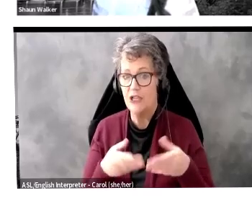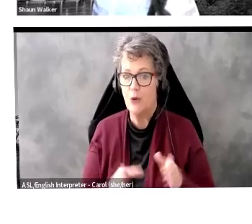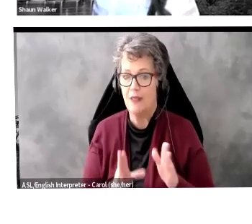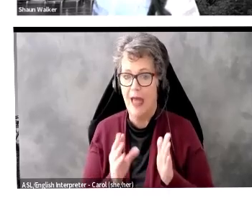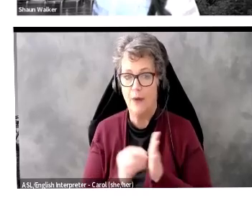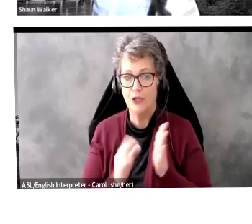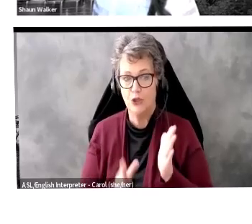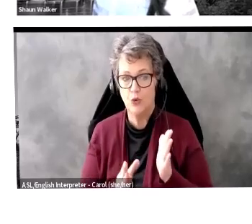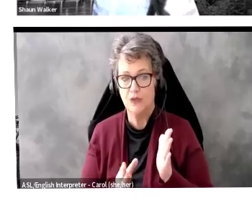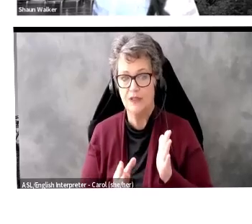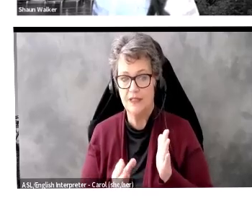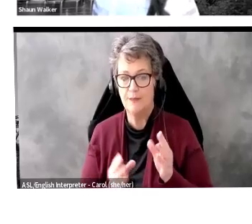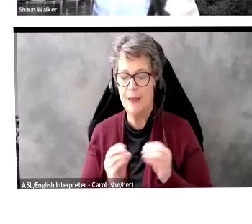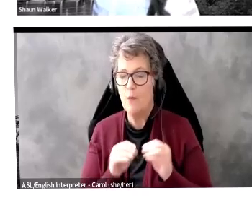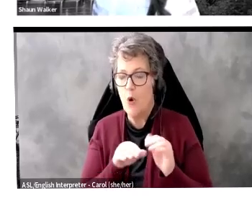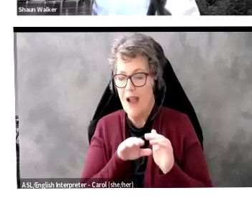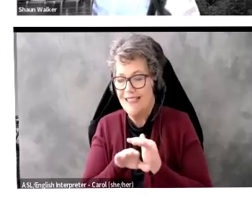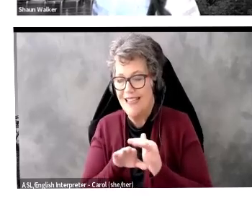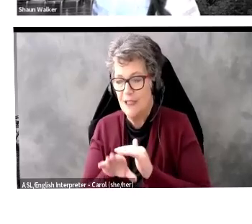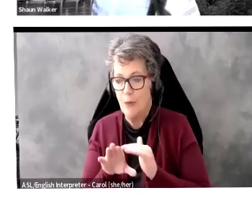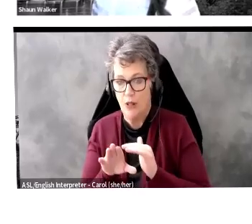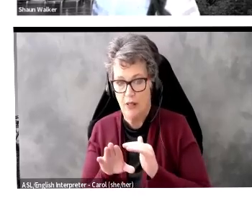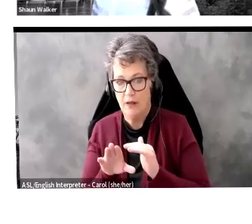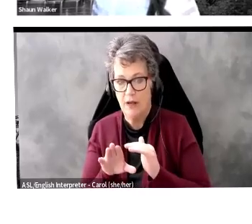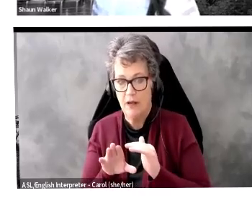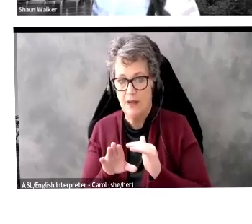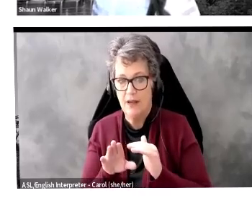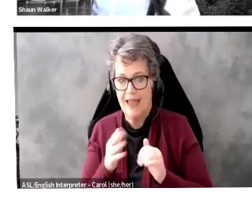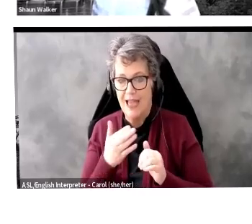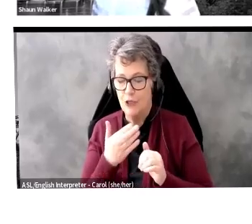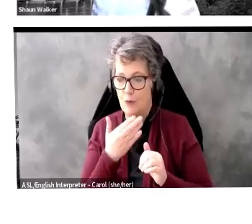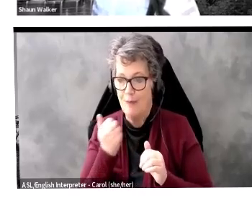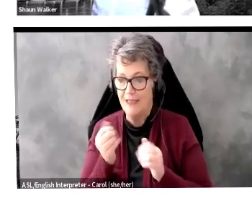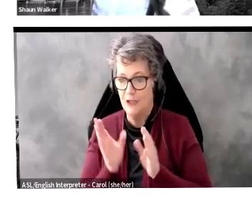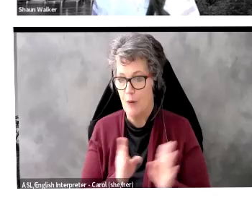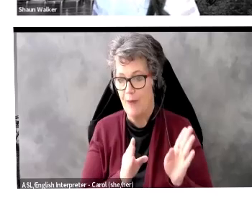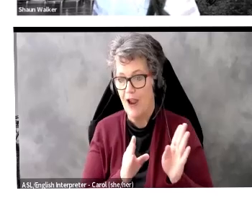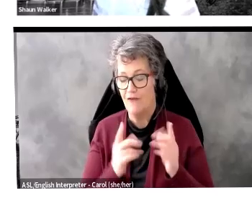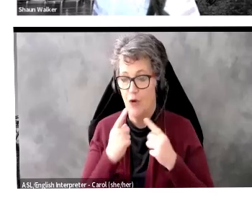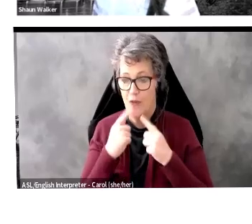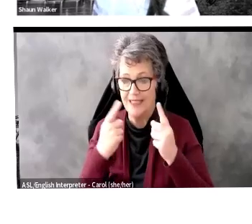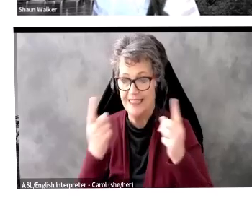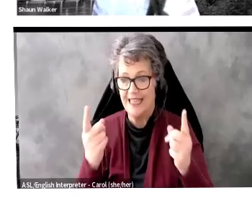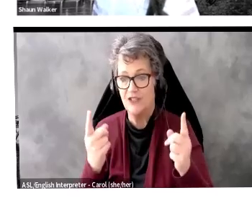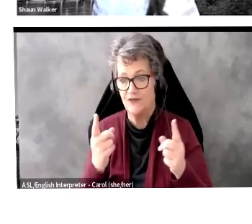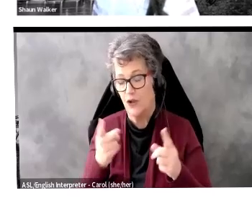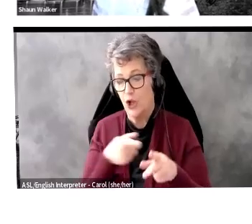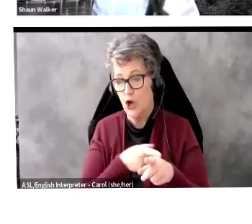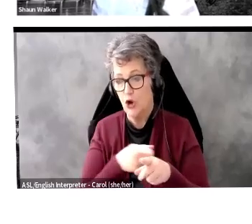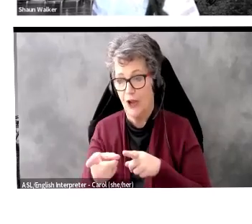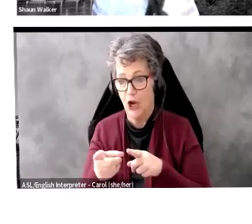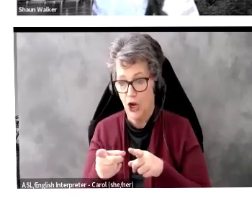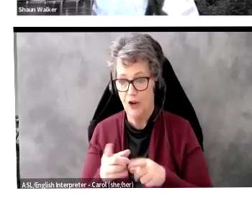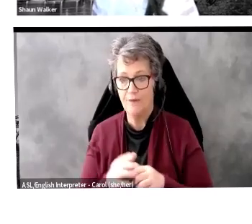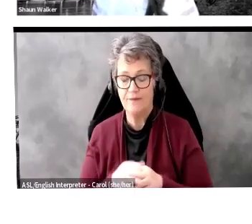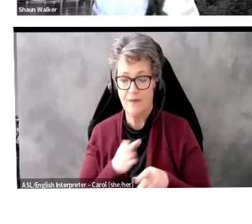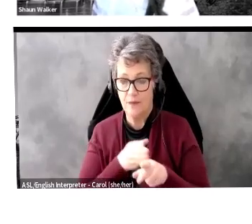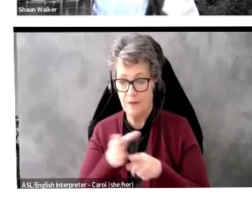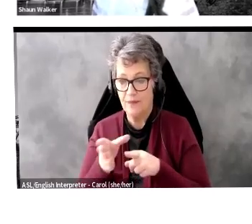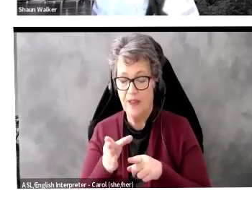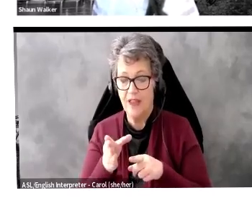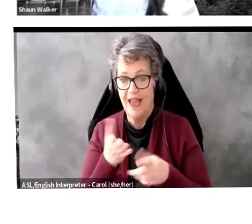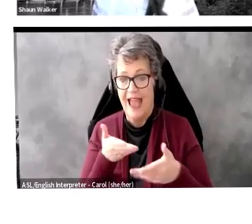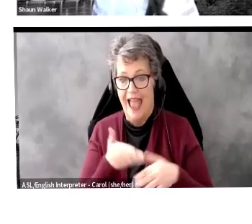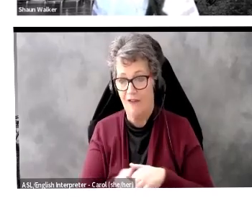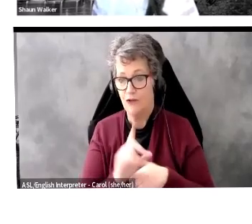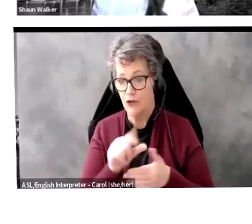students to be more accessible and best prepare for their successful career trajectories upon their high